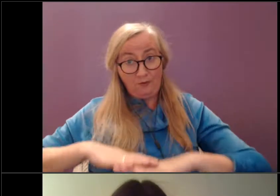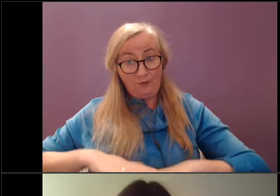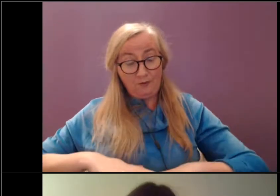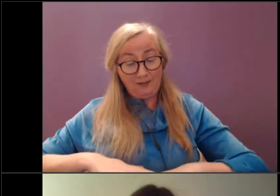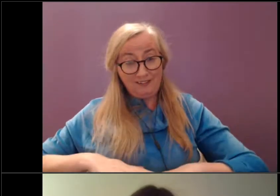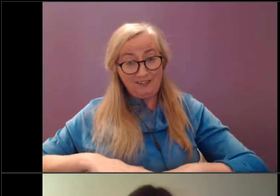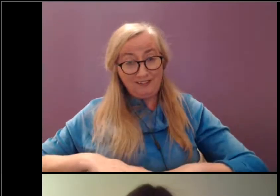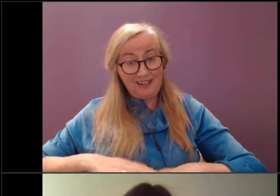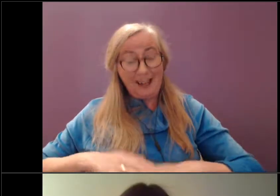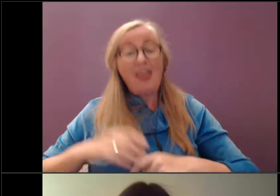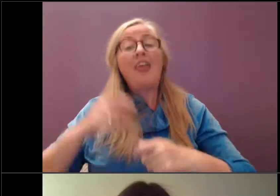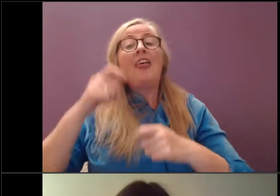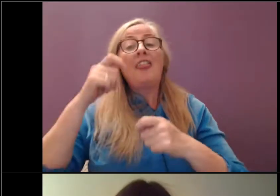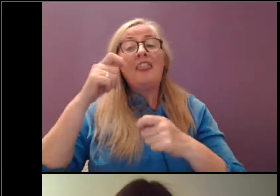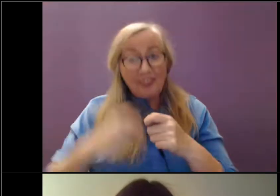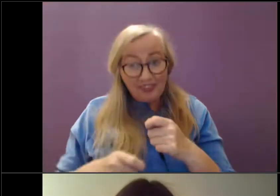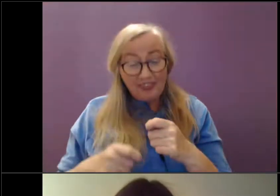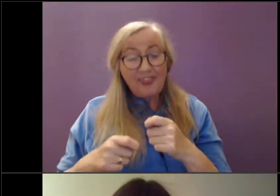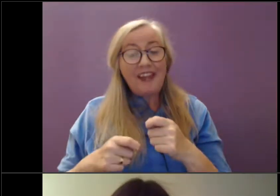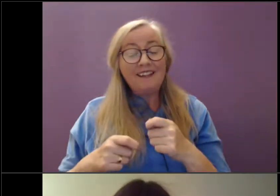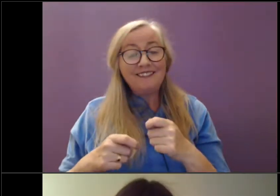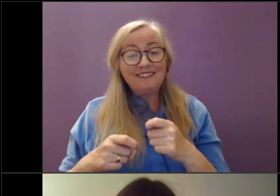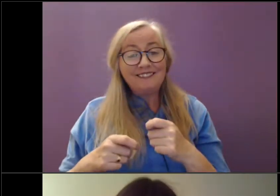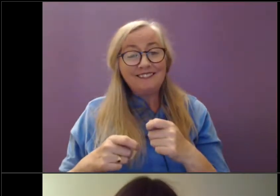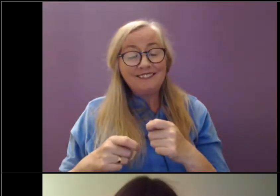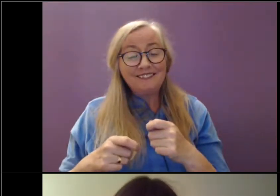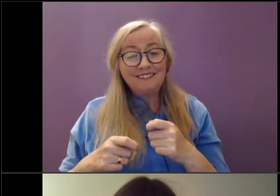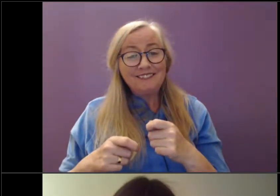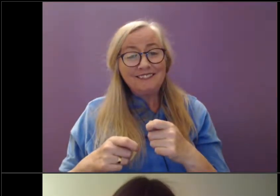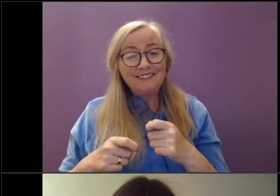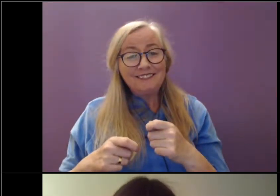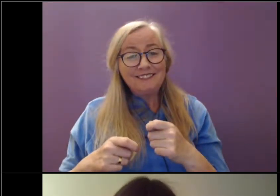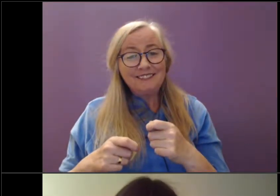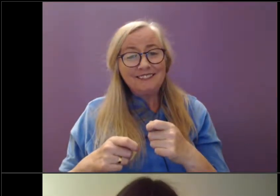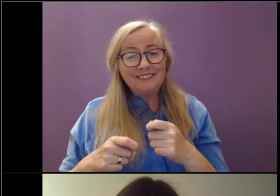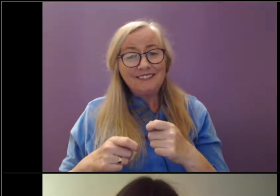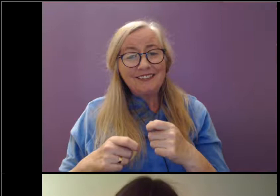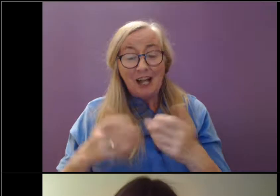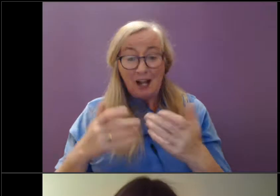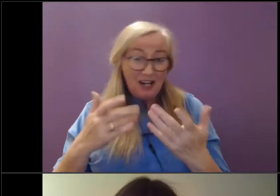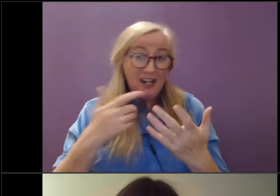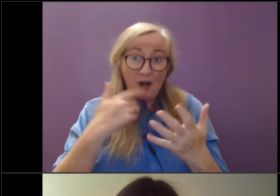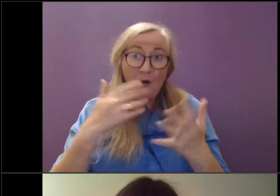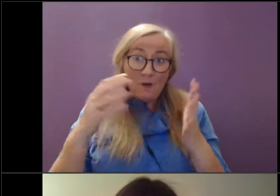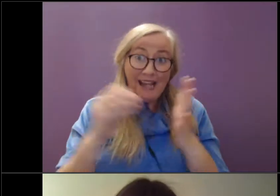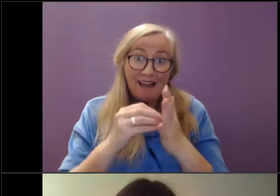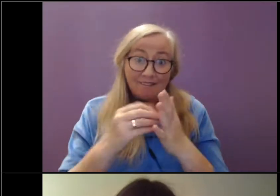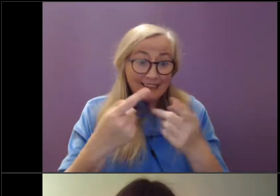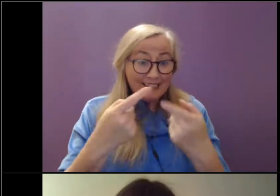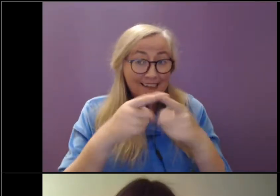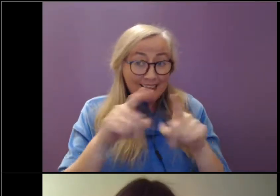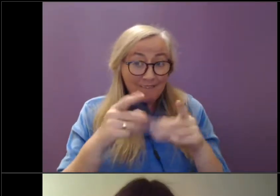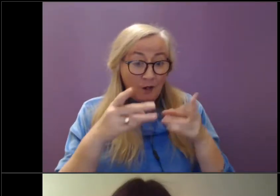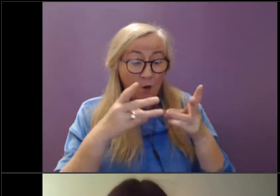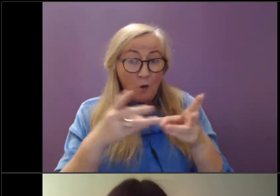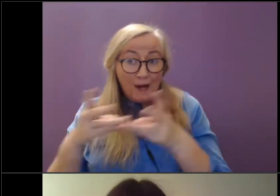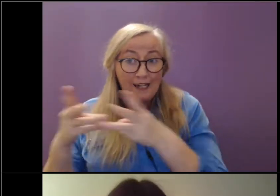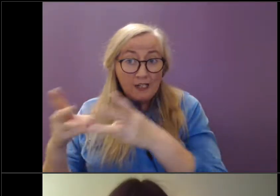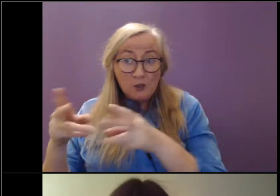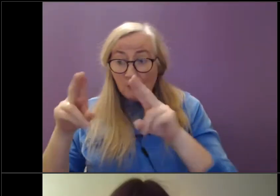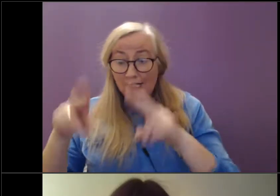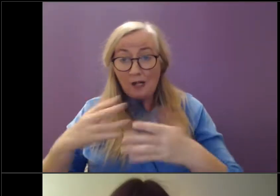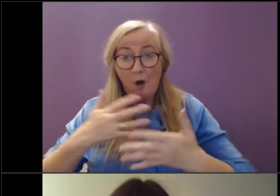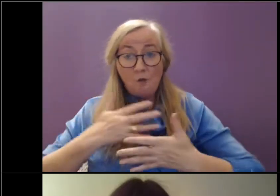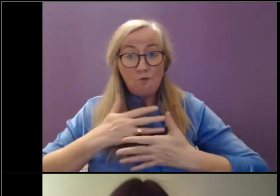And doing certain, we've lots of different breathing techniques if you look through the website, through Jigsaw. But